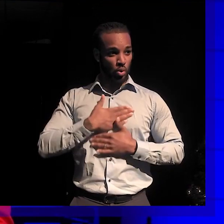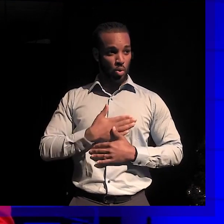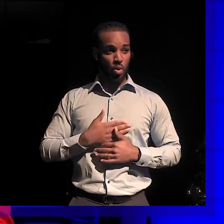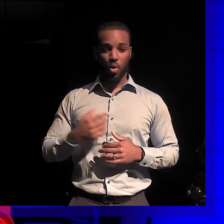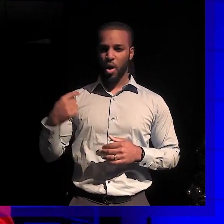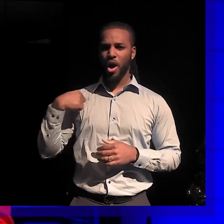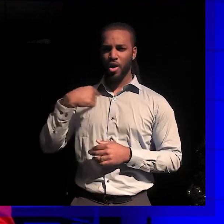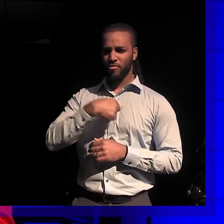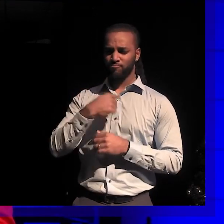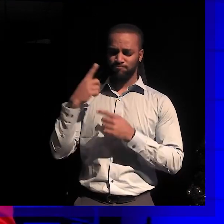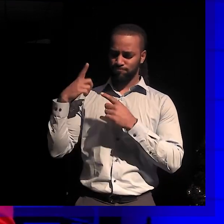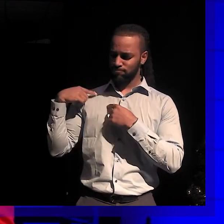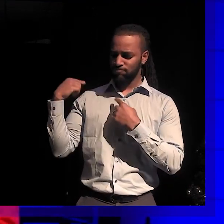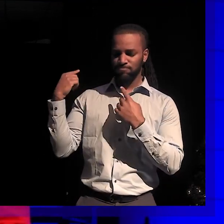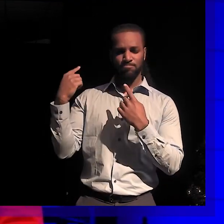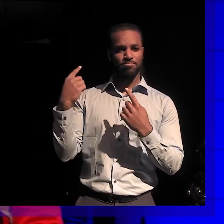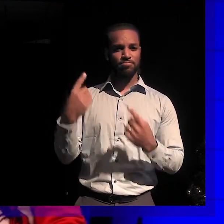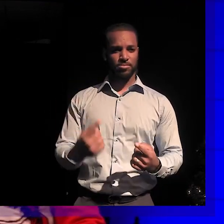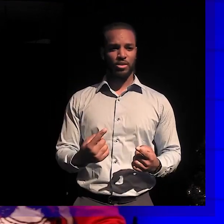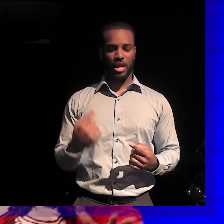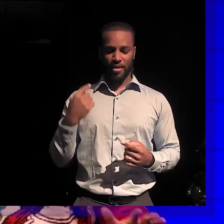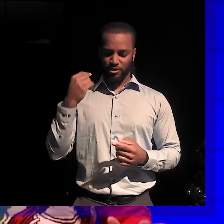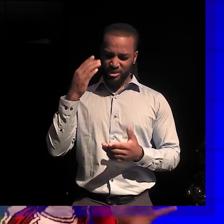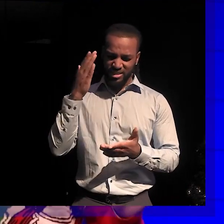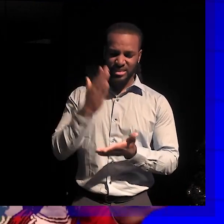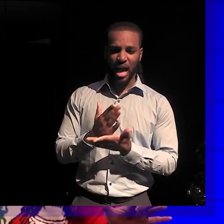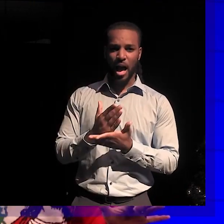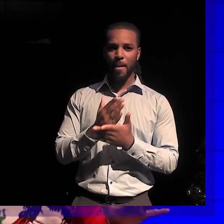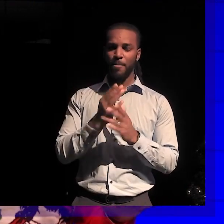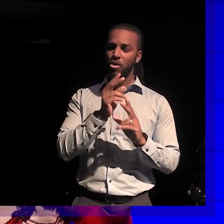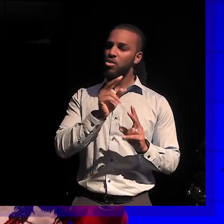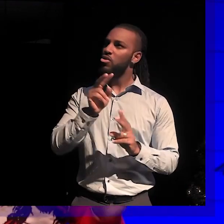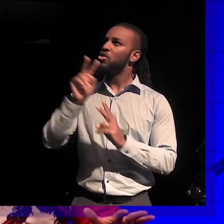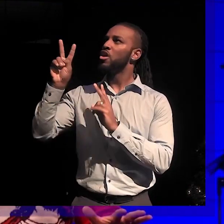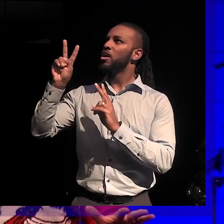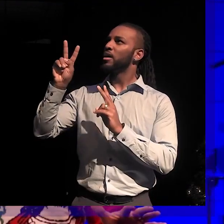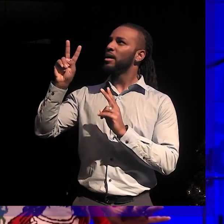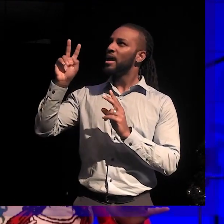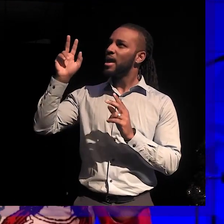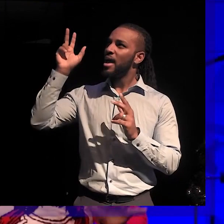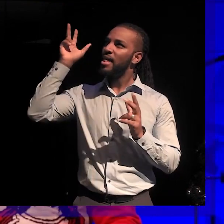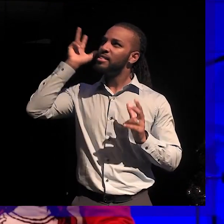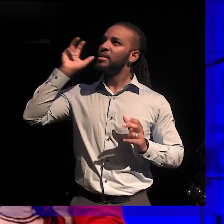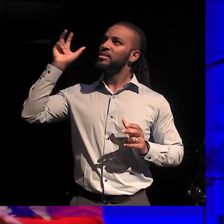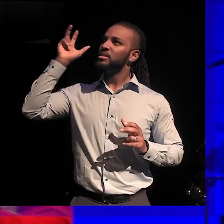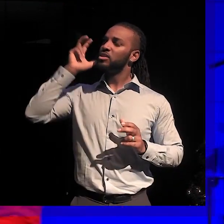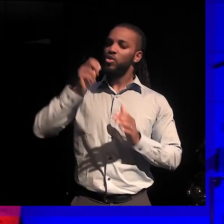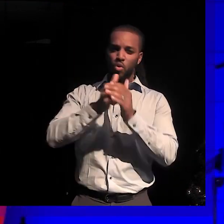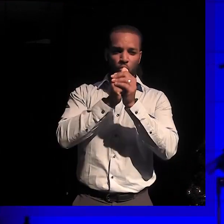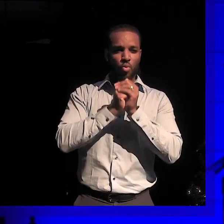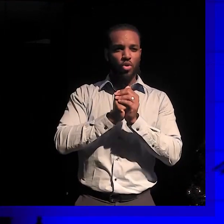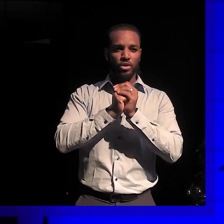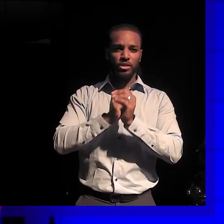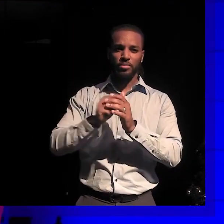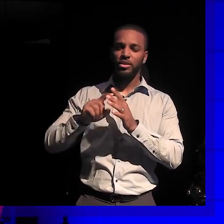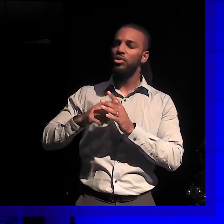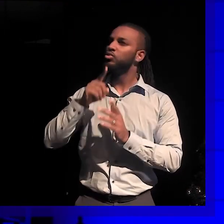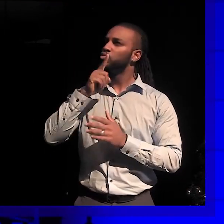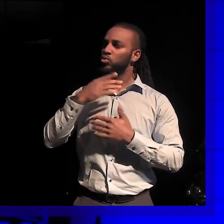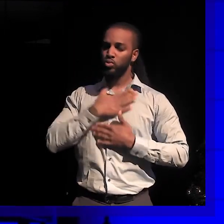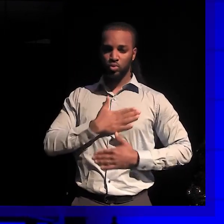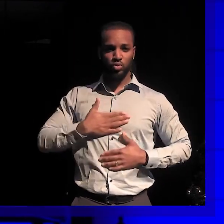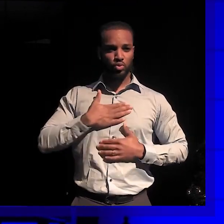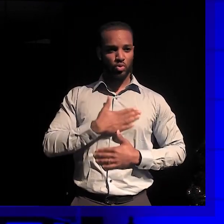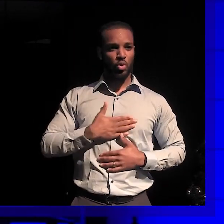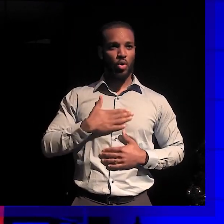them all the time in our life if we would but stop and look and listen and lean. Worship that led to true joy. C.S. Lewis